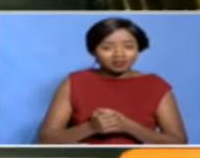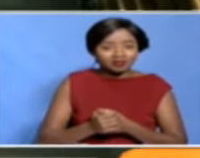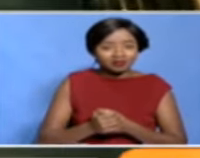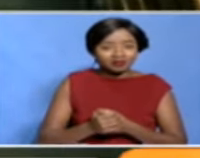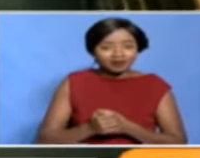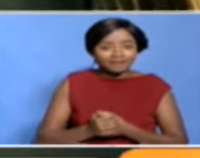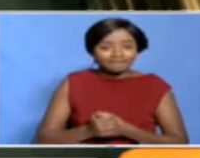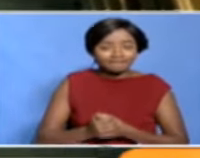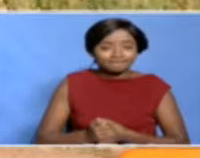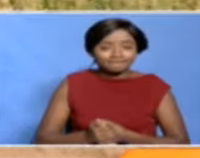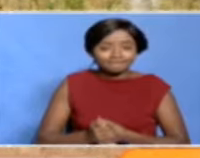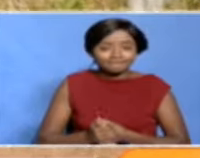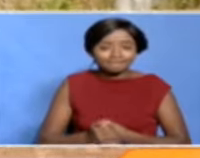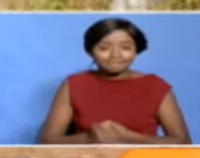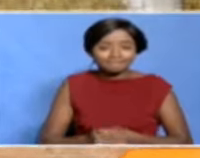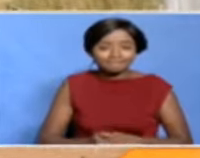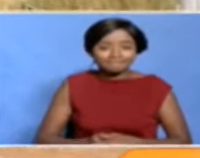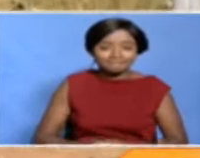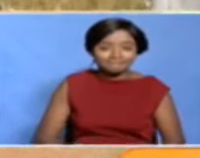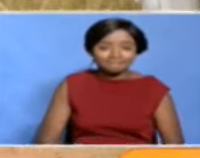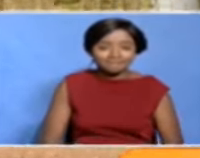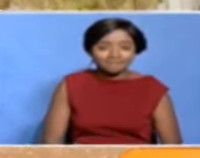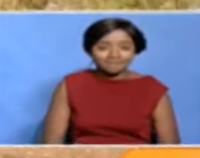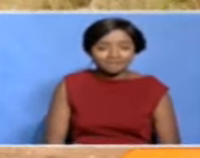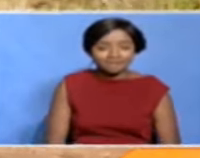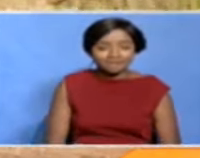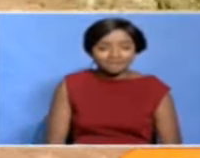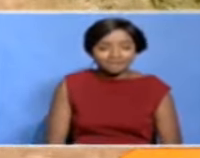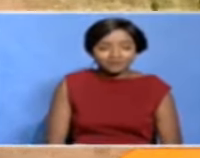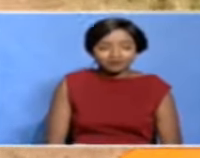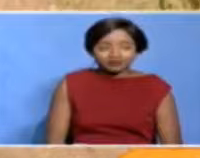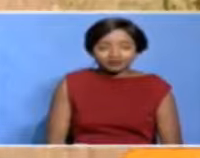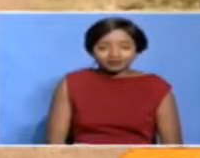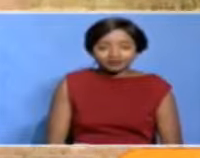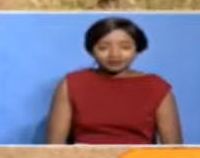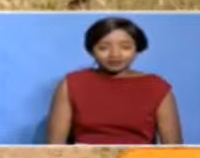happen? Asha Mwilu, on special assignment in Isiolo town.